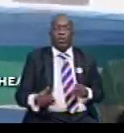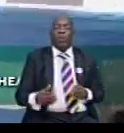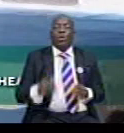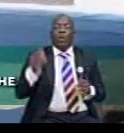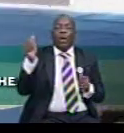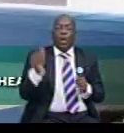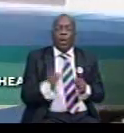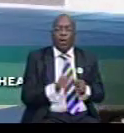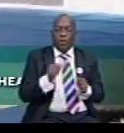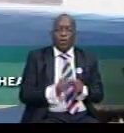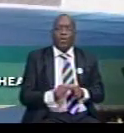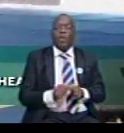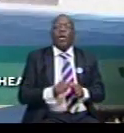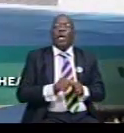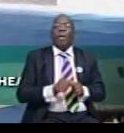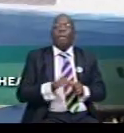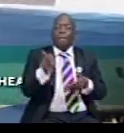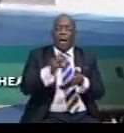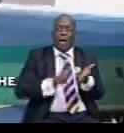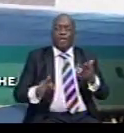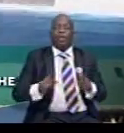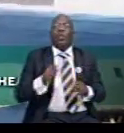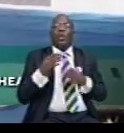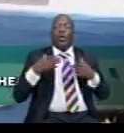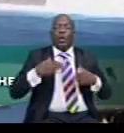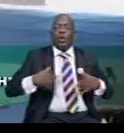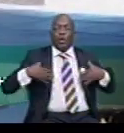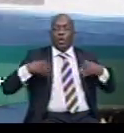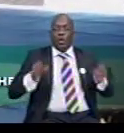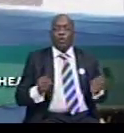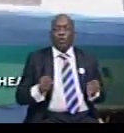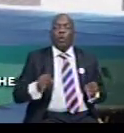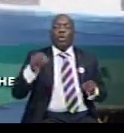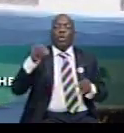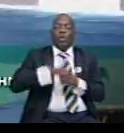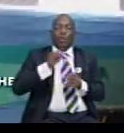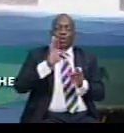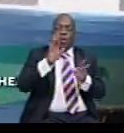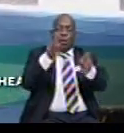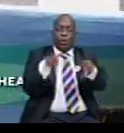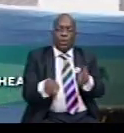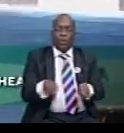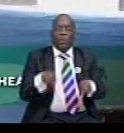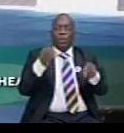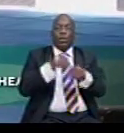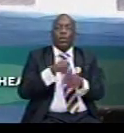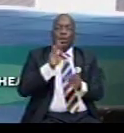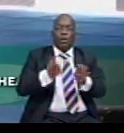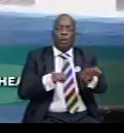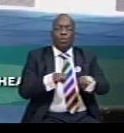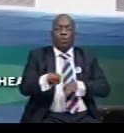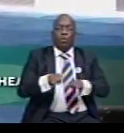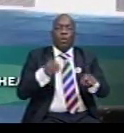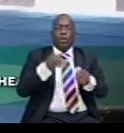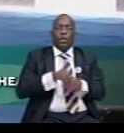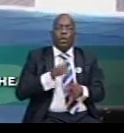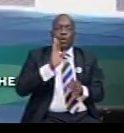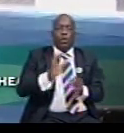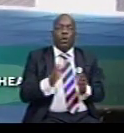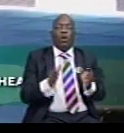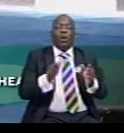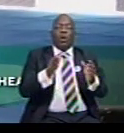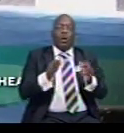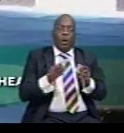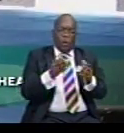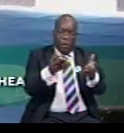which whole in your personality, in your behavior, and in your drive, everything you